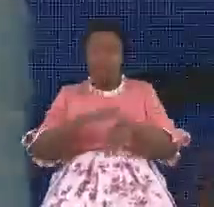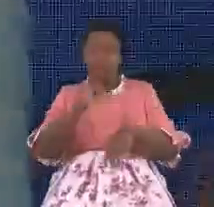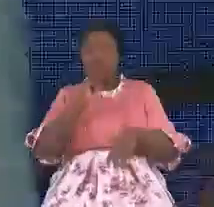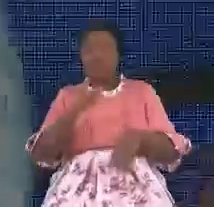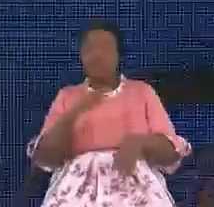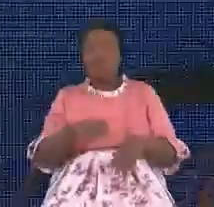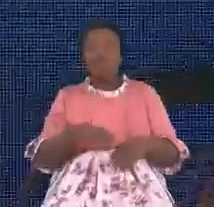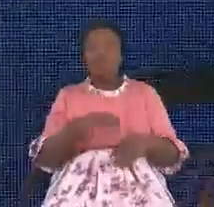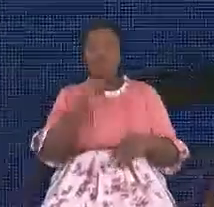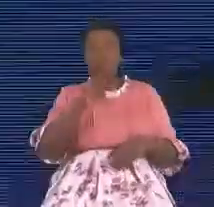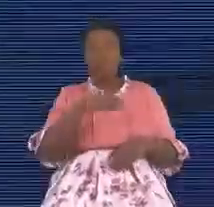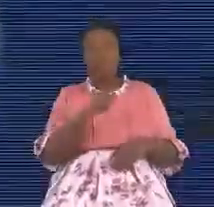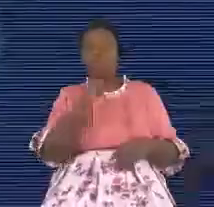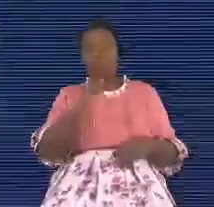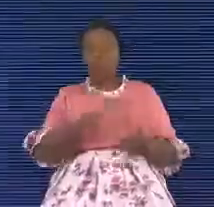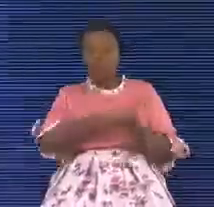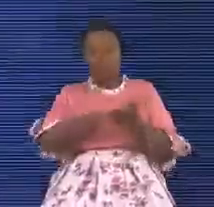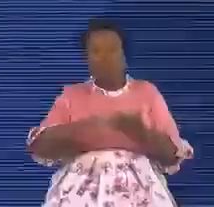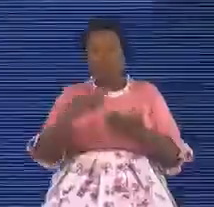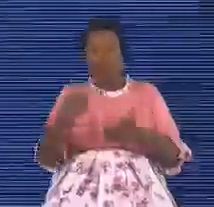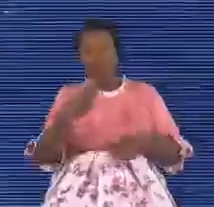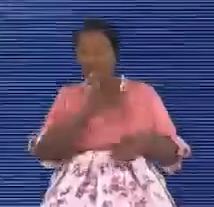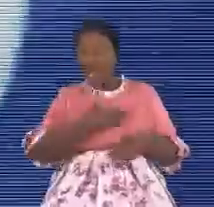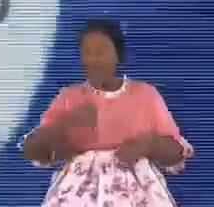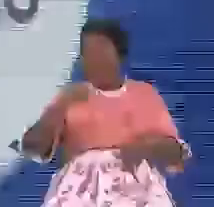unclean thing. And